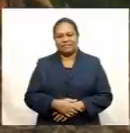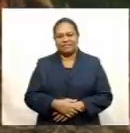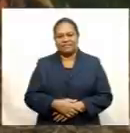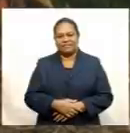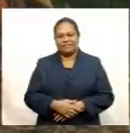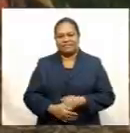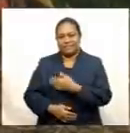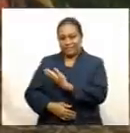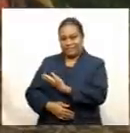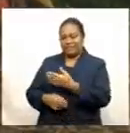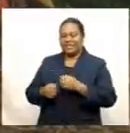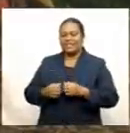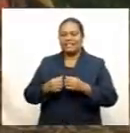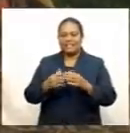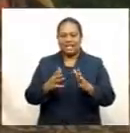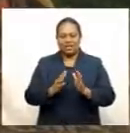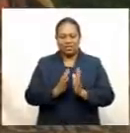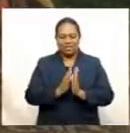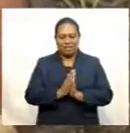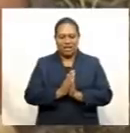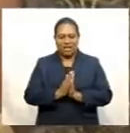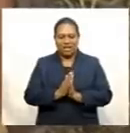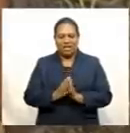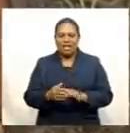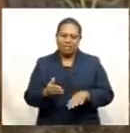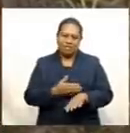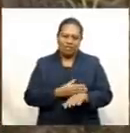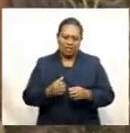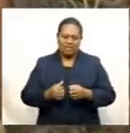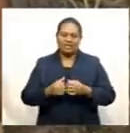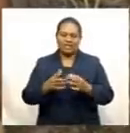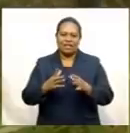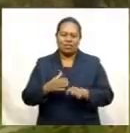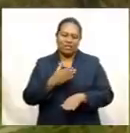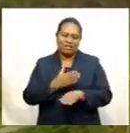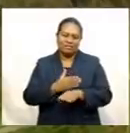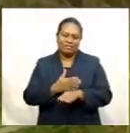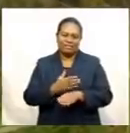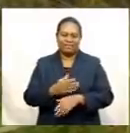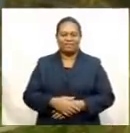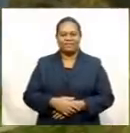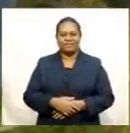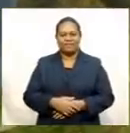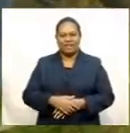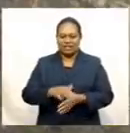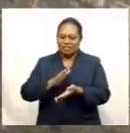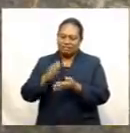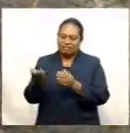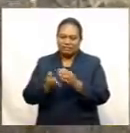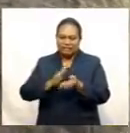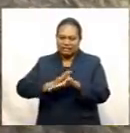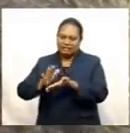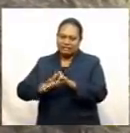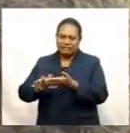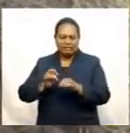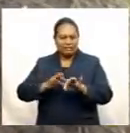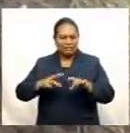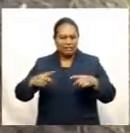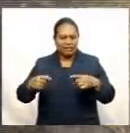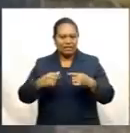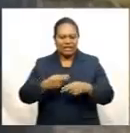They start the day with a prayer before embarking on the huge task ahead, clearing land and planting root